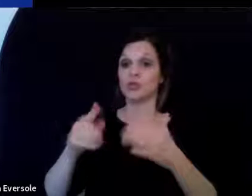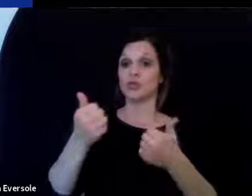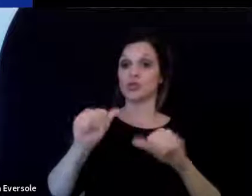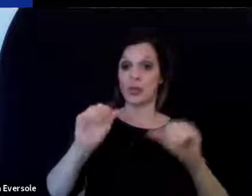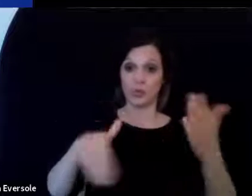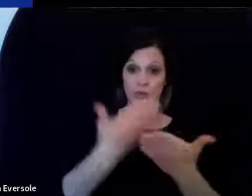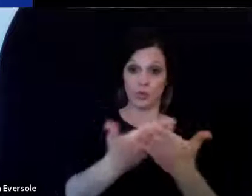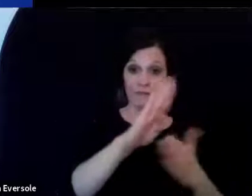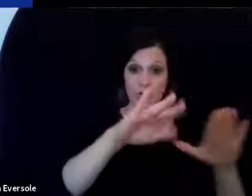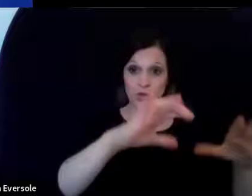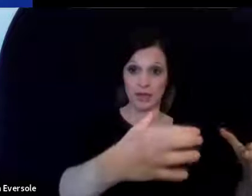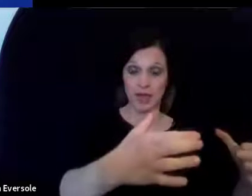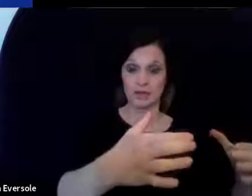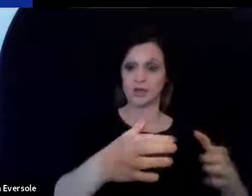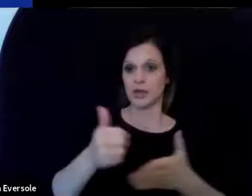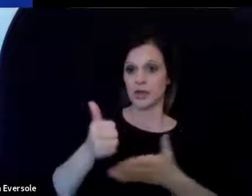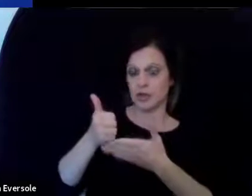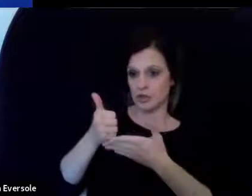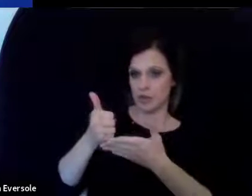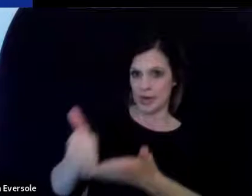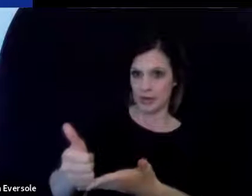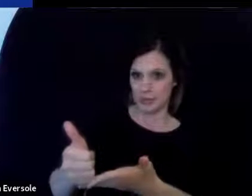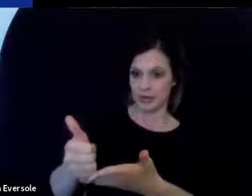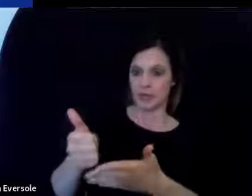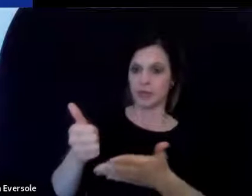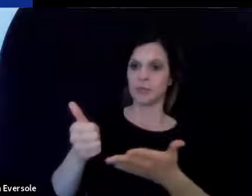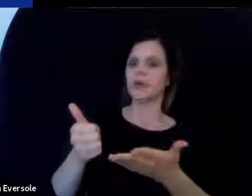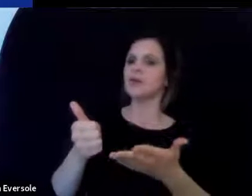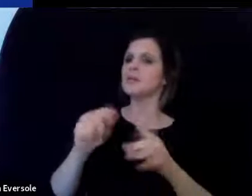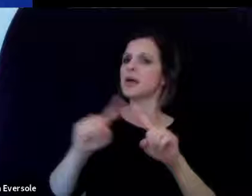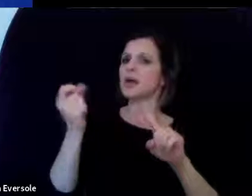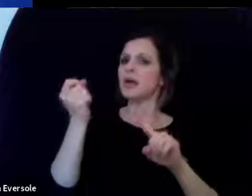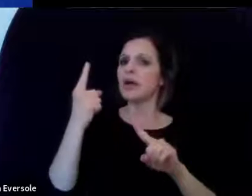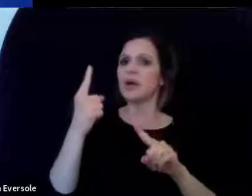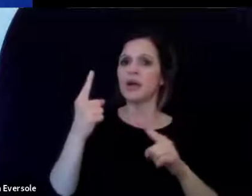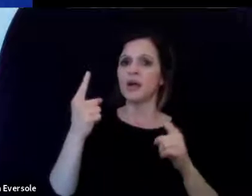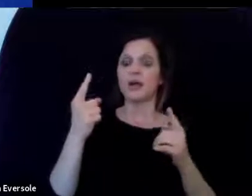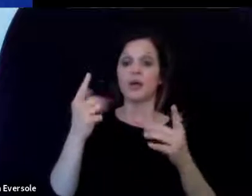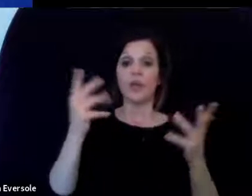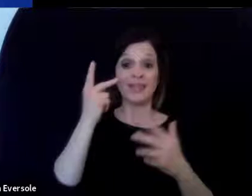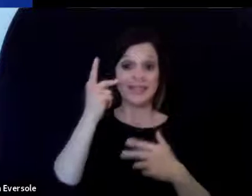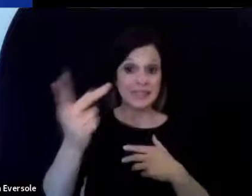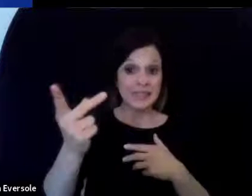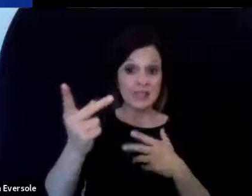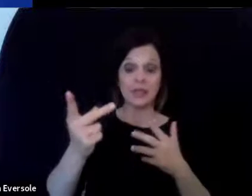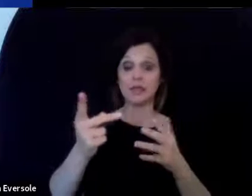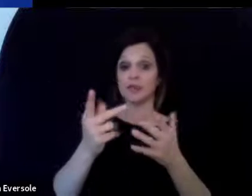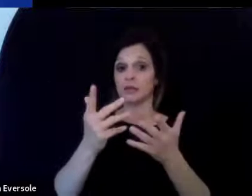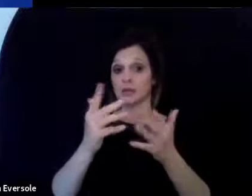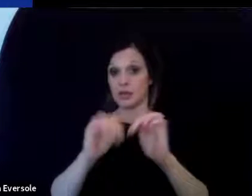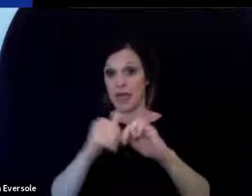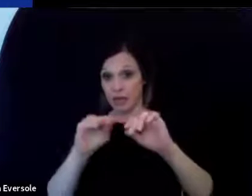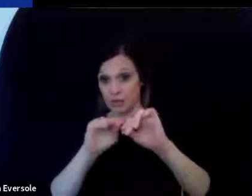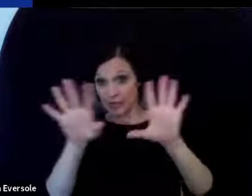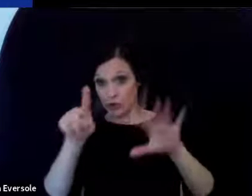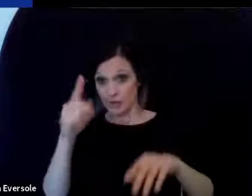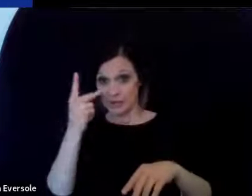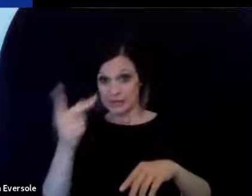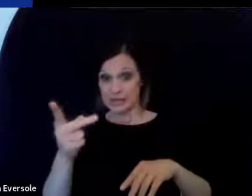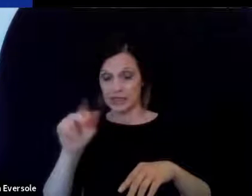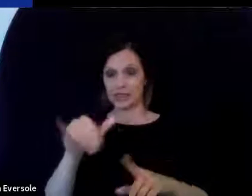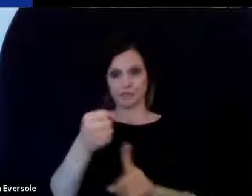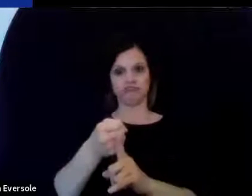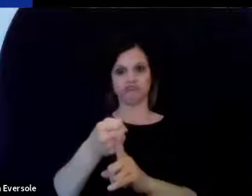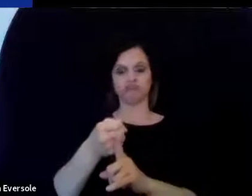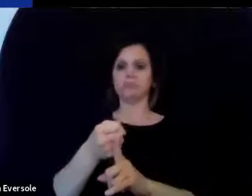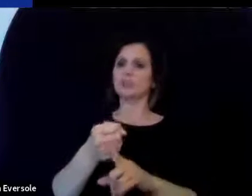how clearly they can see it is impacted. We need to slow down and help them feel safe when that's happening.